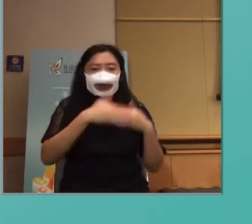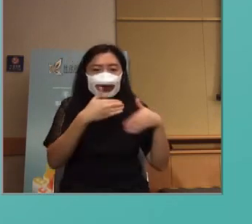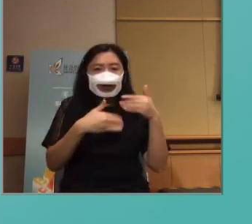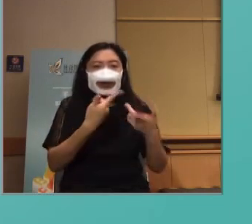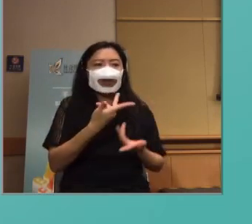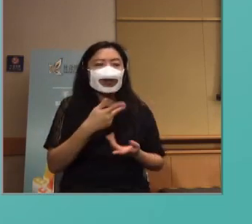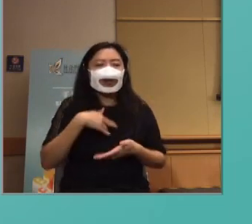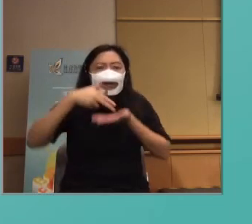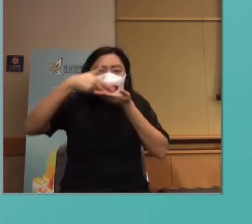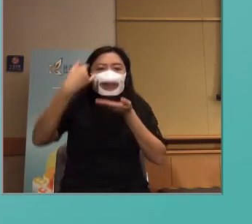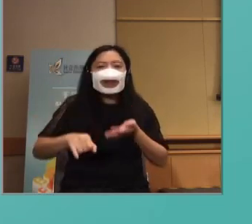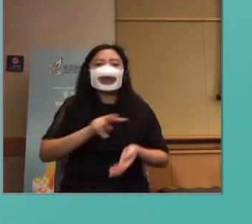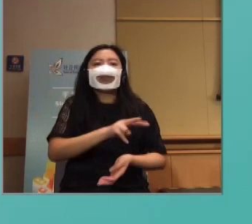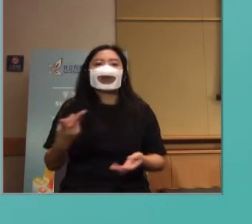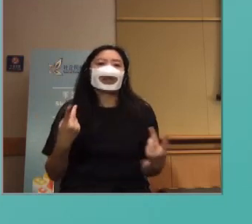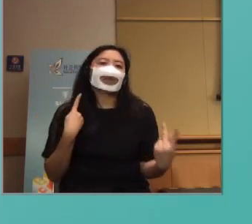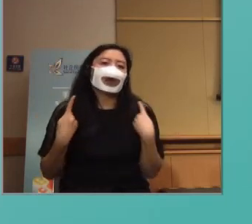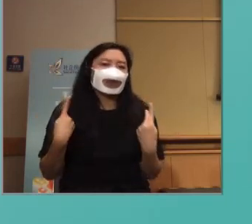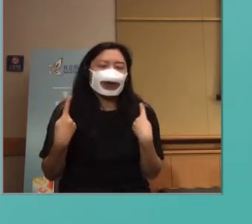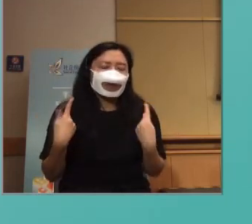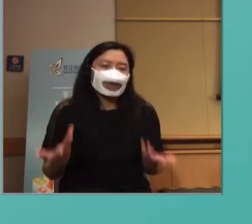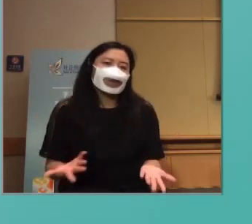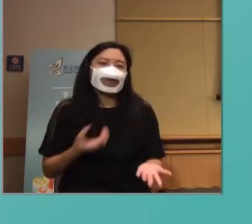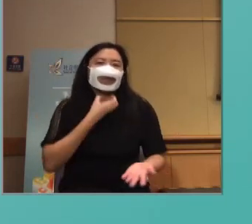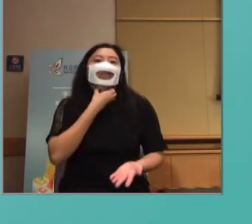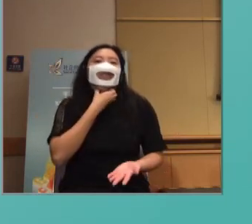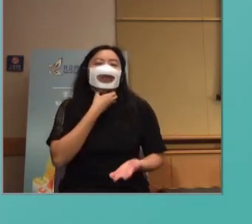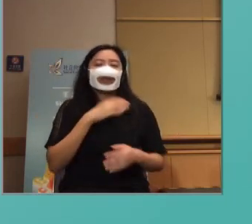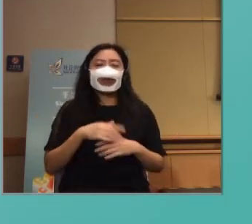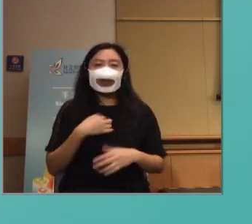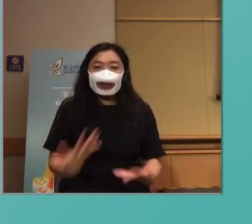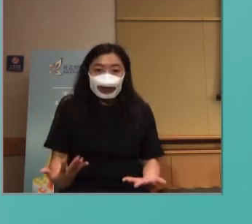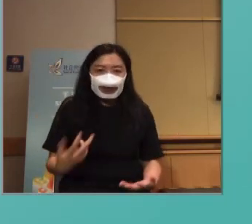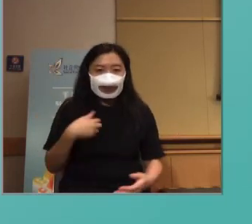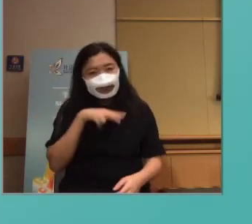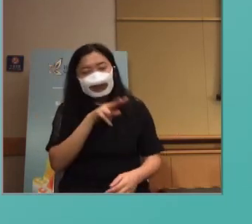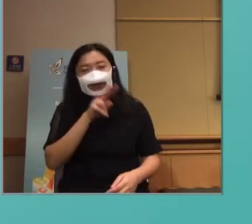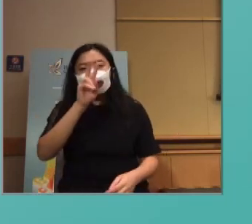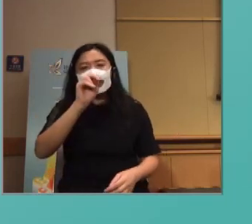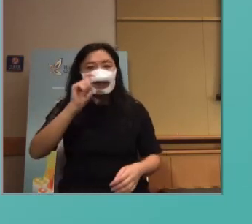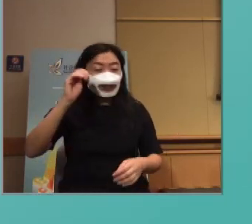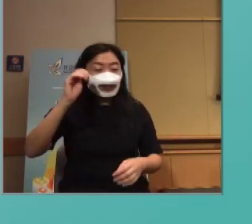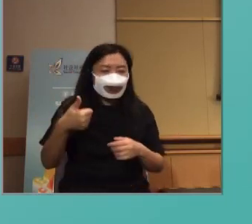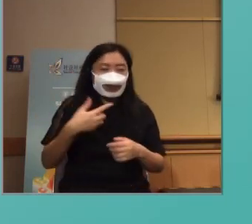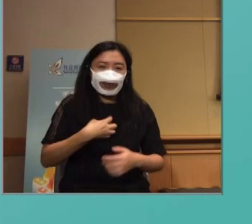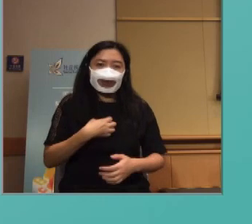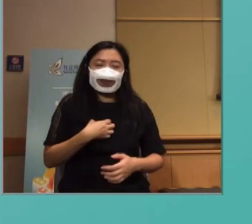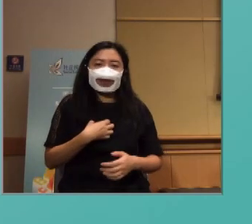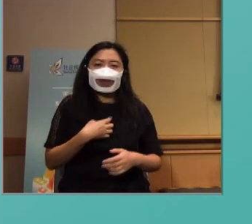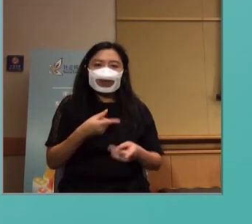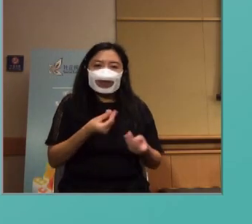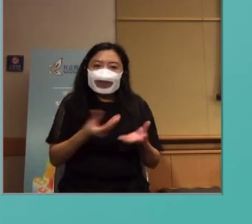became NFTs. I thought could like let musicians